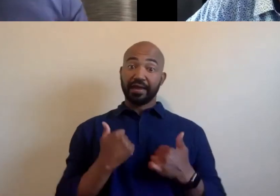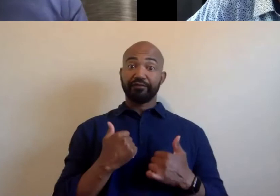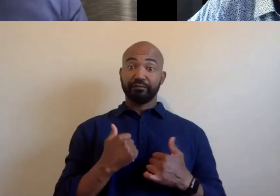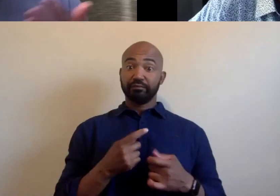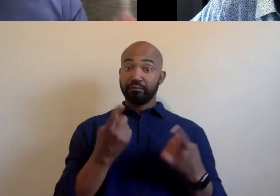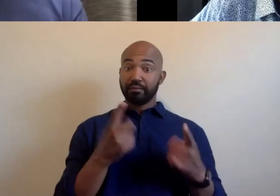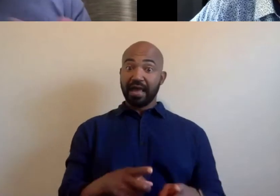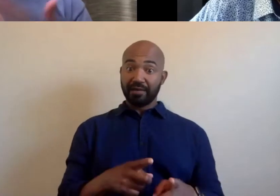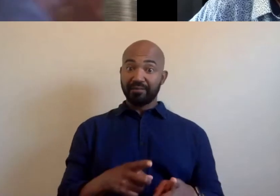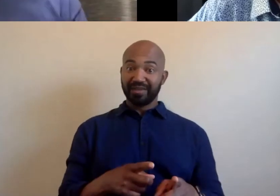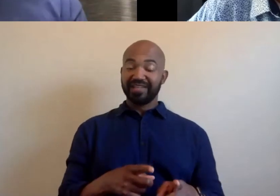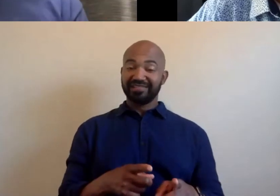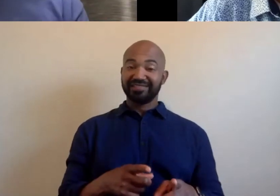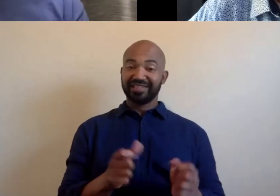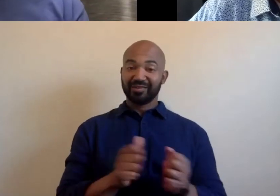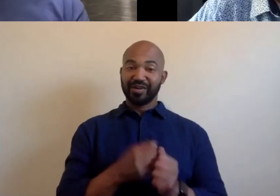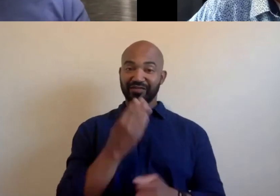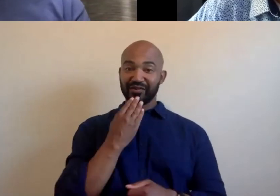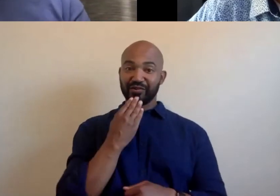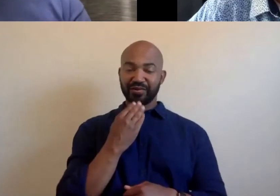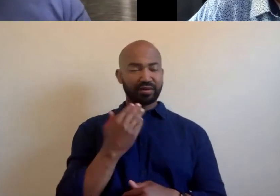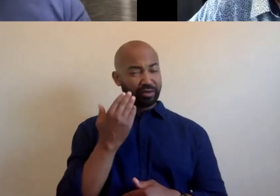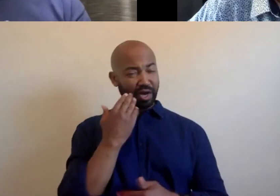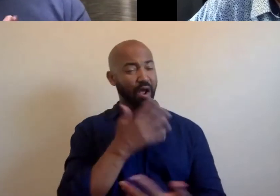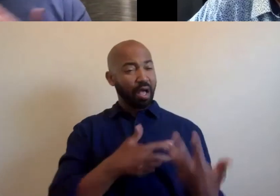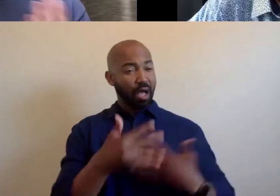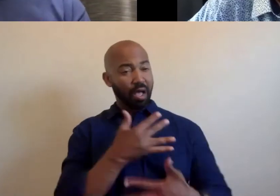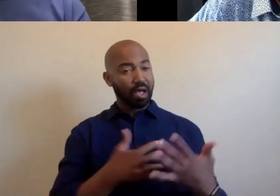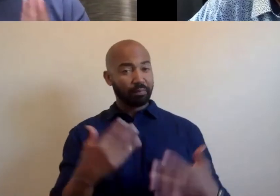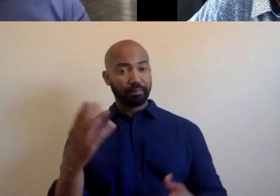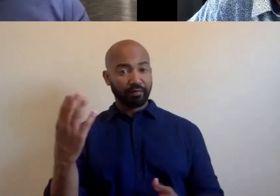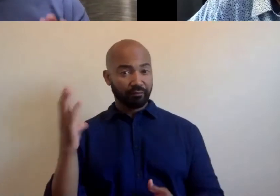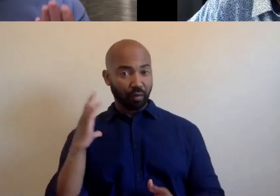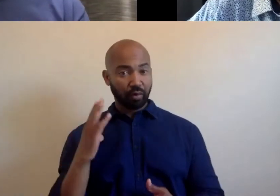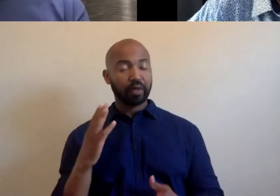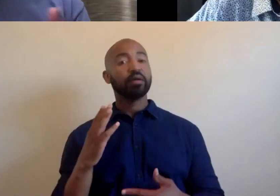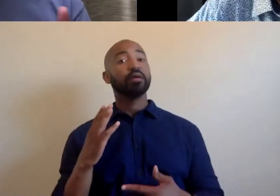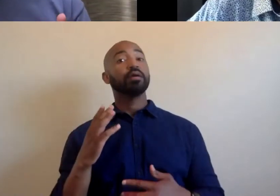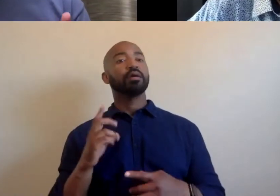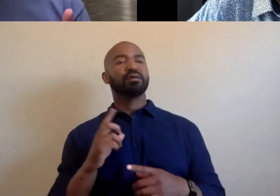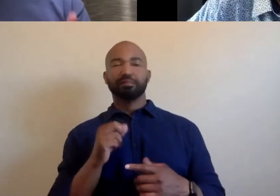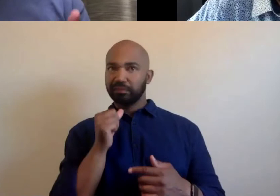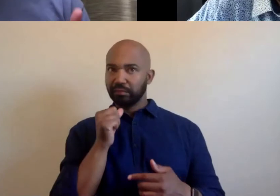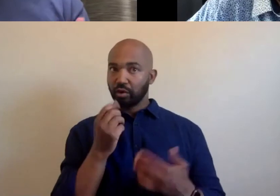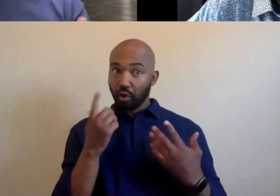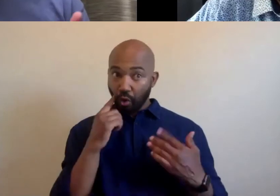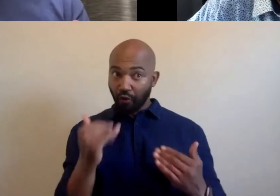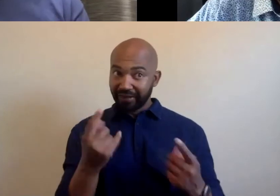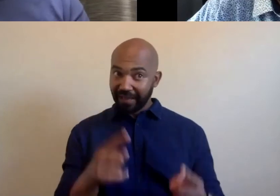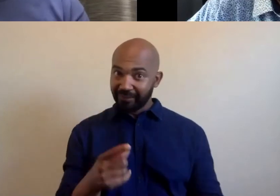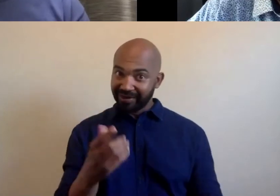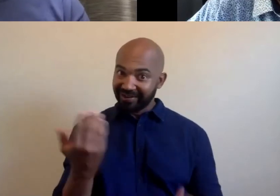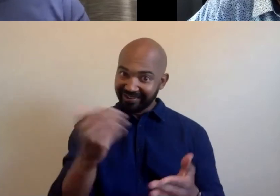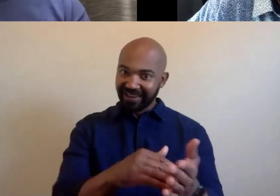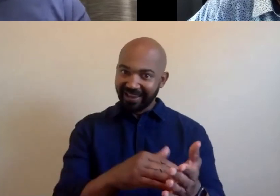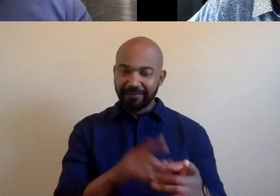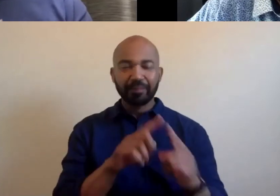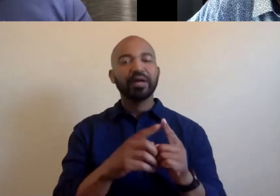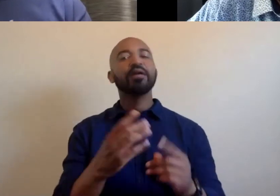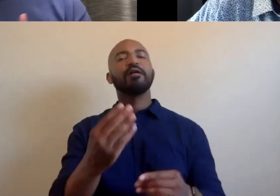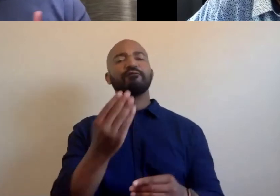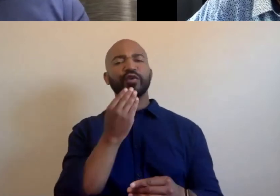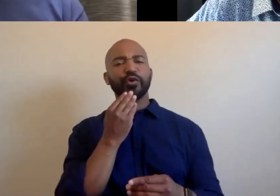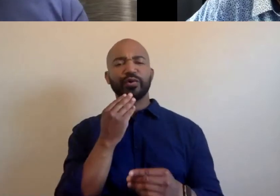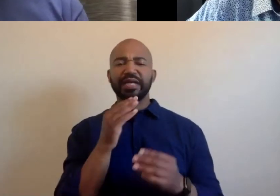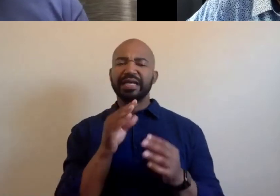used to have that, God willing, we'll have again, that is surrounded by your food is central to it. So I